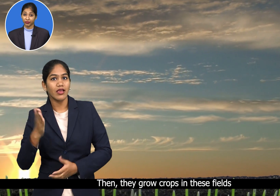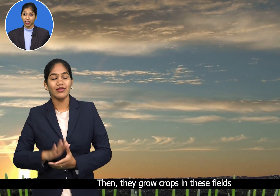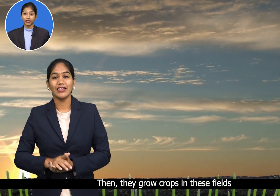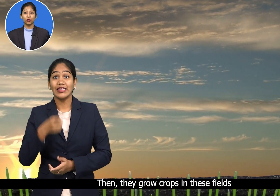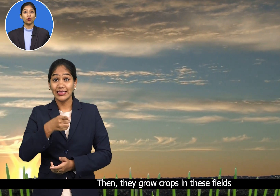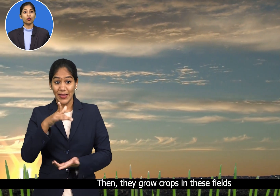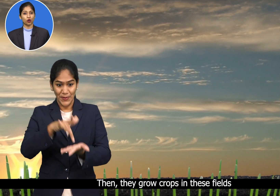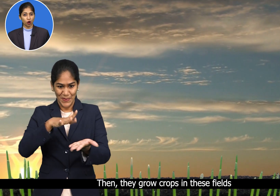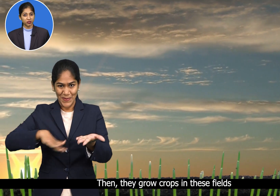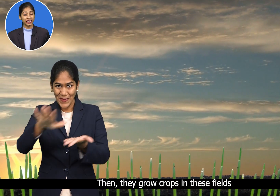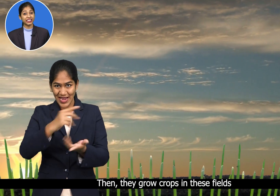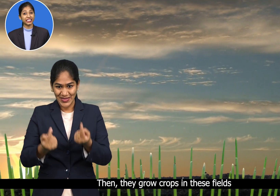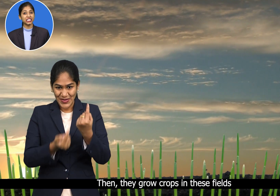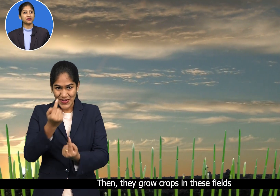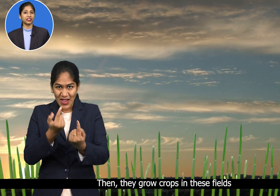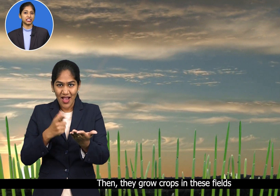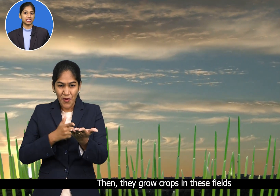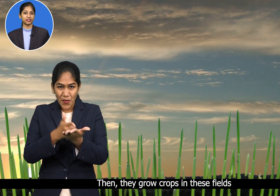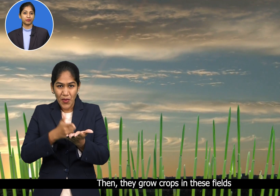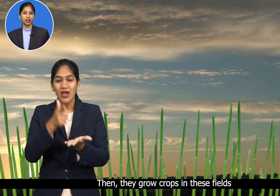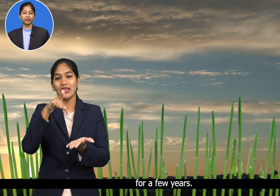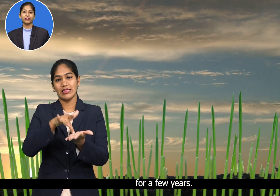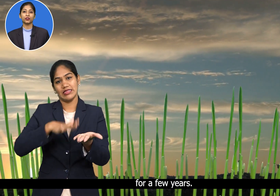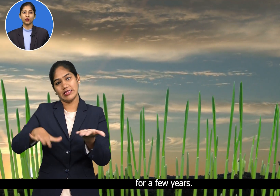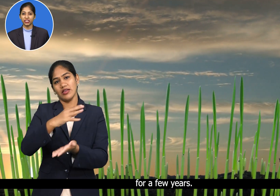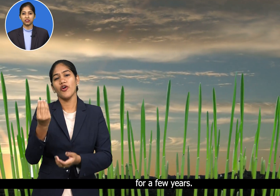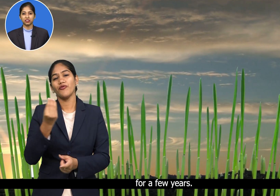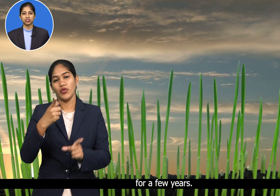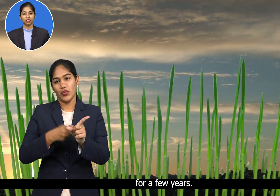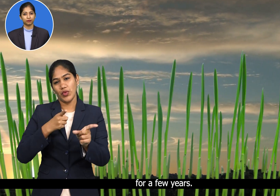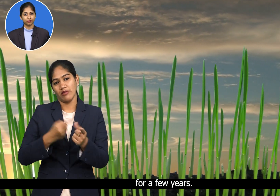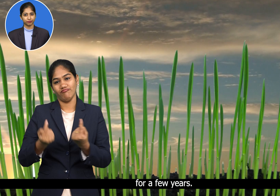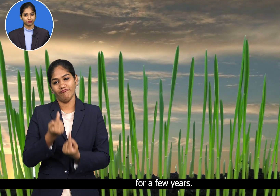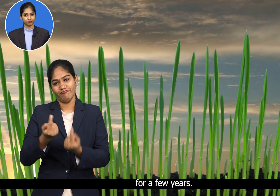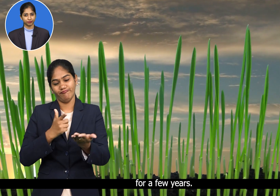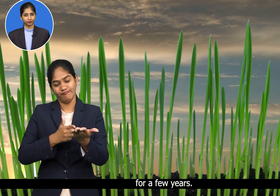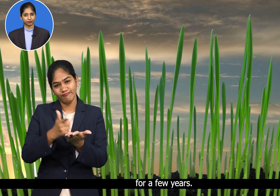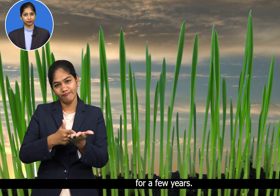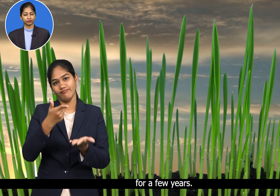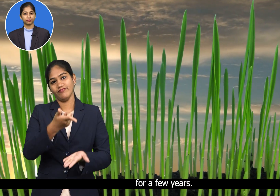Then they grow crops in these fields for a few years.